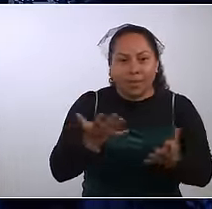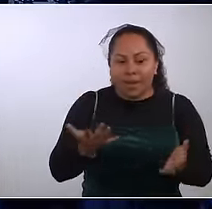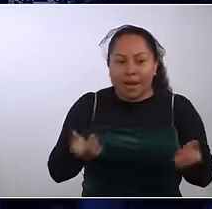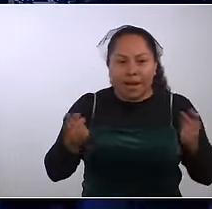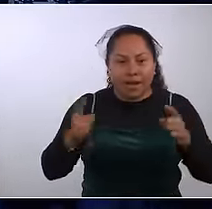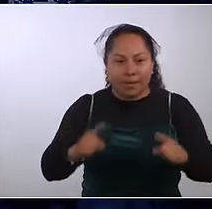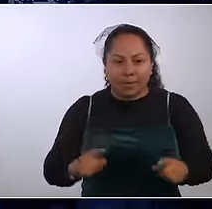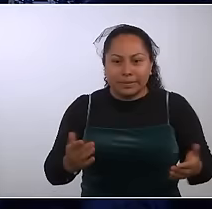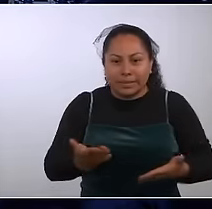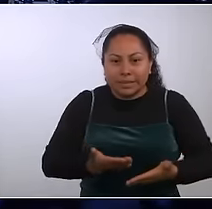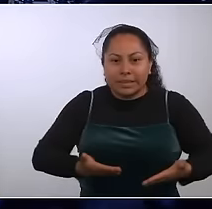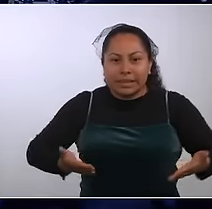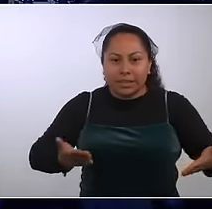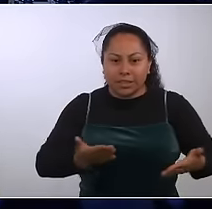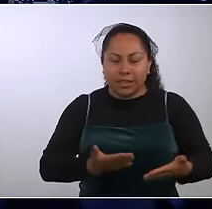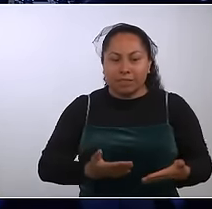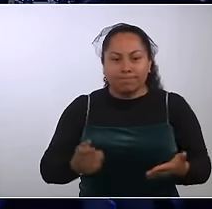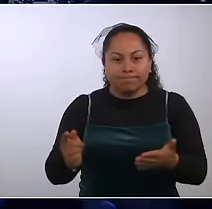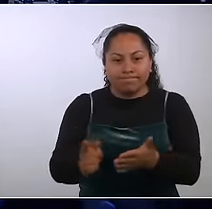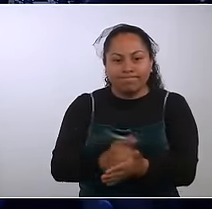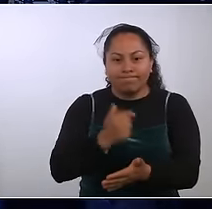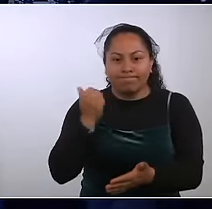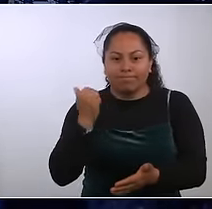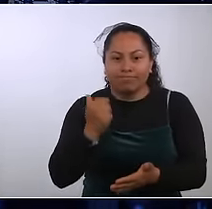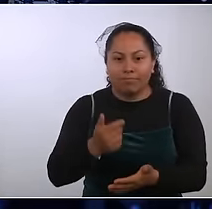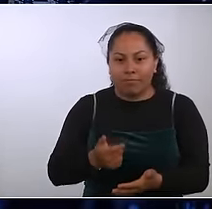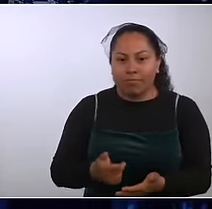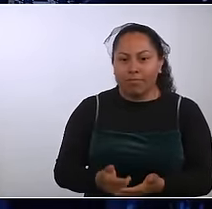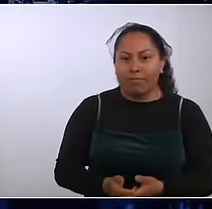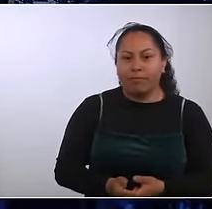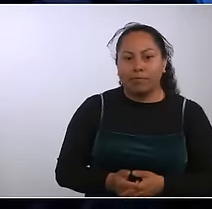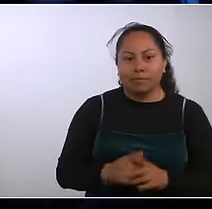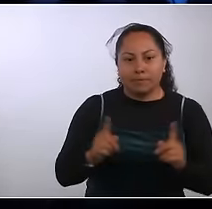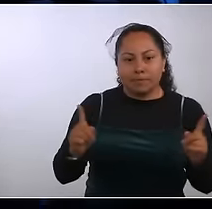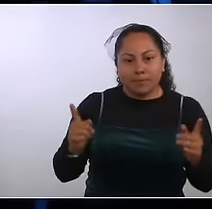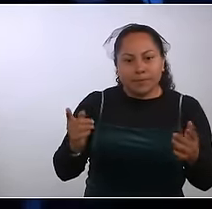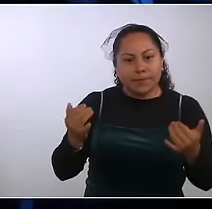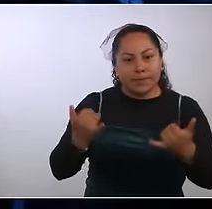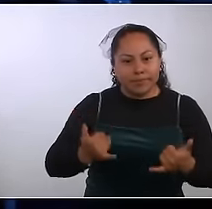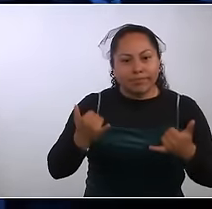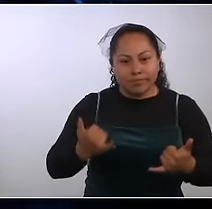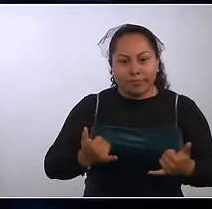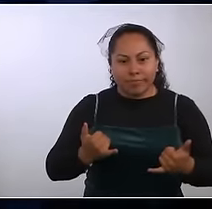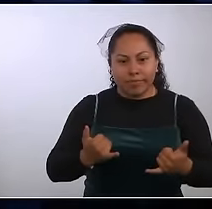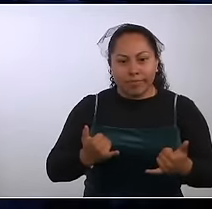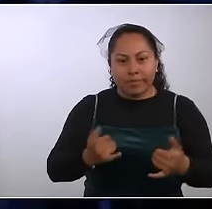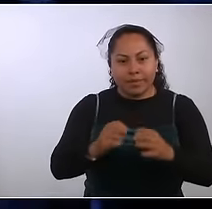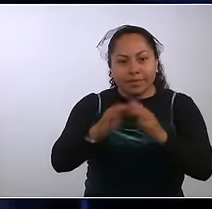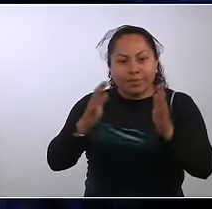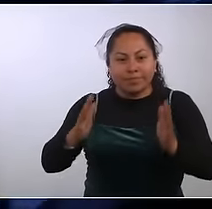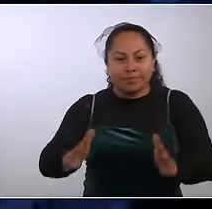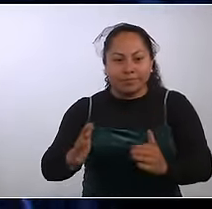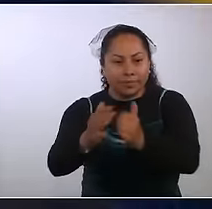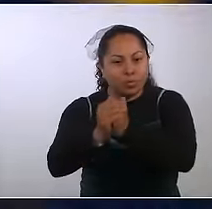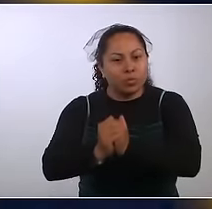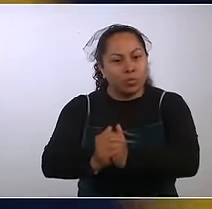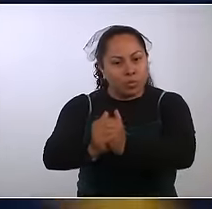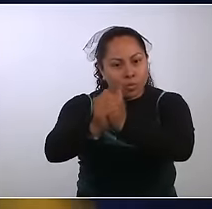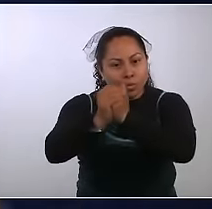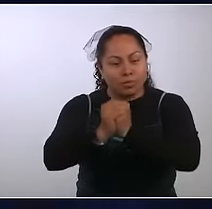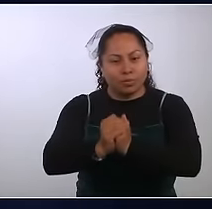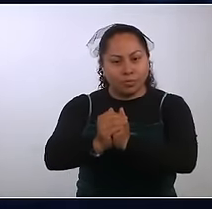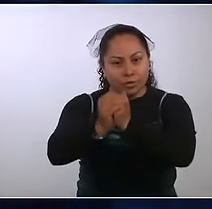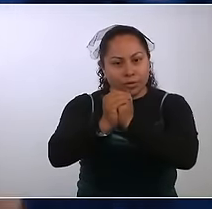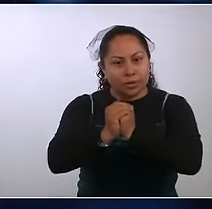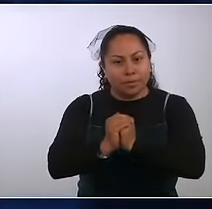don't know what happened here last pero week. En esta hora, but right now, es casa de adoración. It's a house of worship. En esta hora, right now, hay